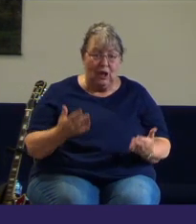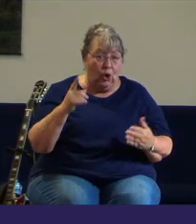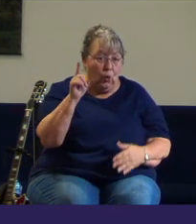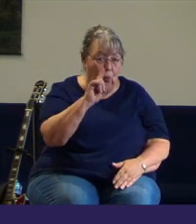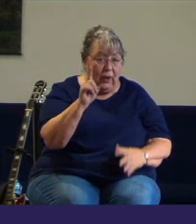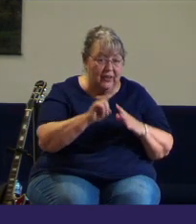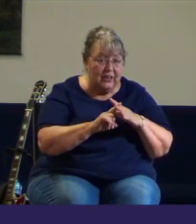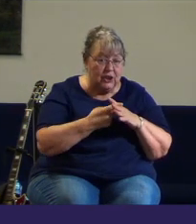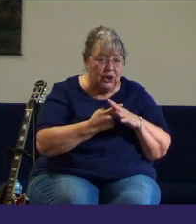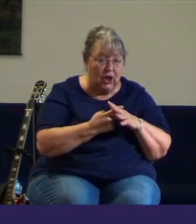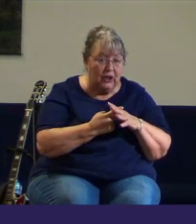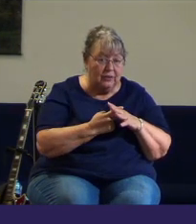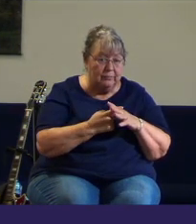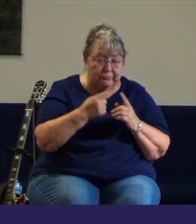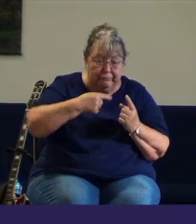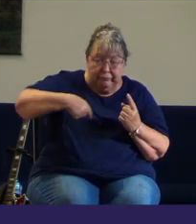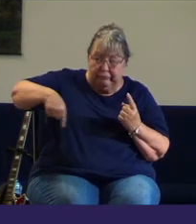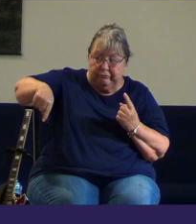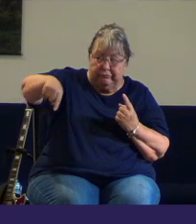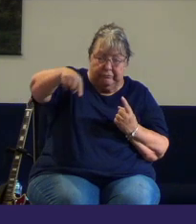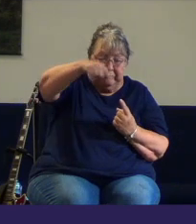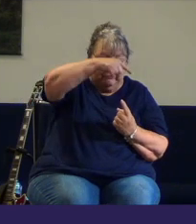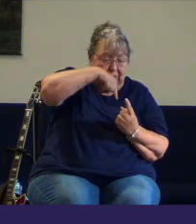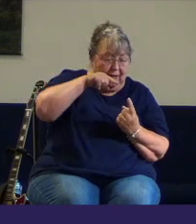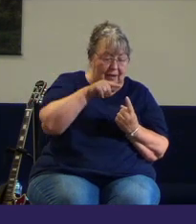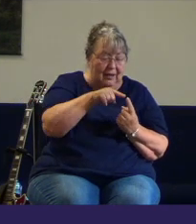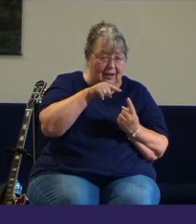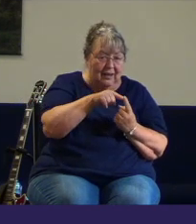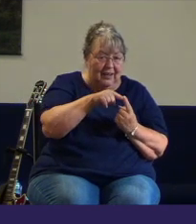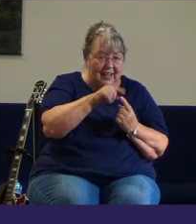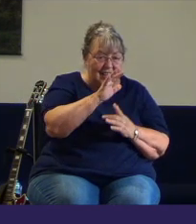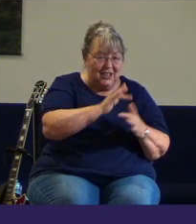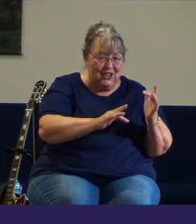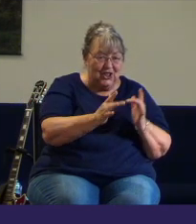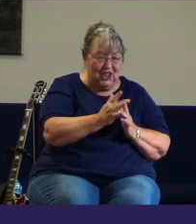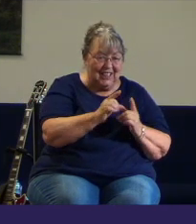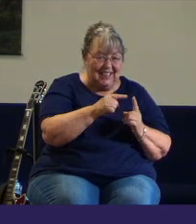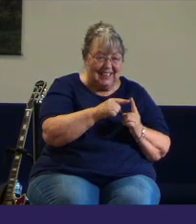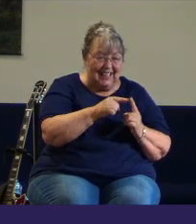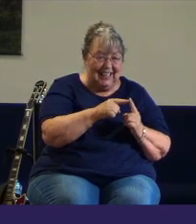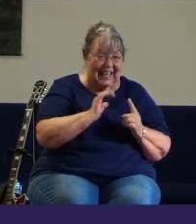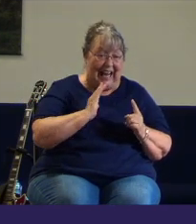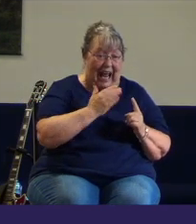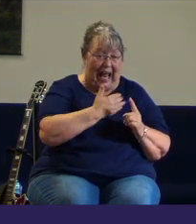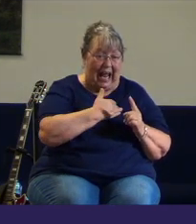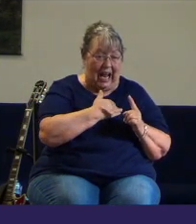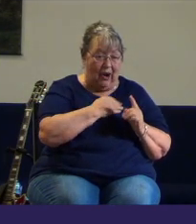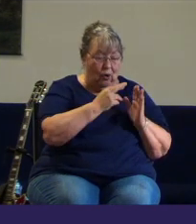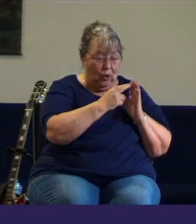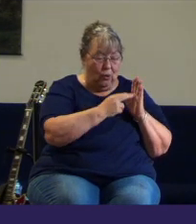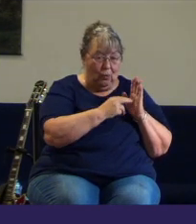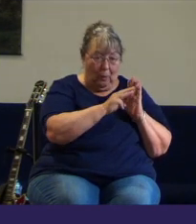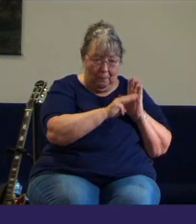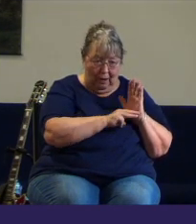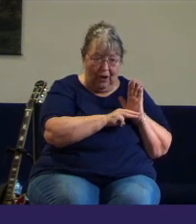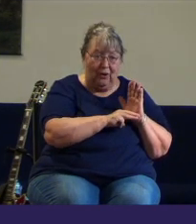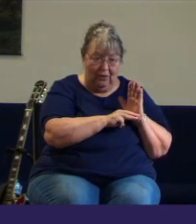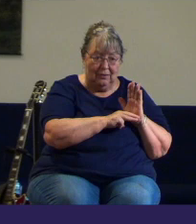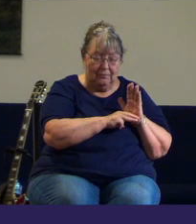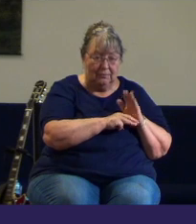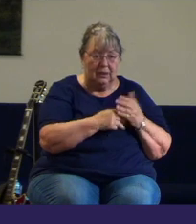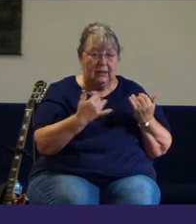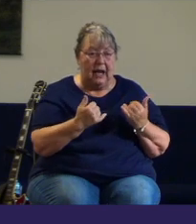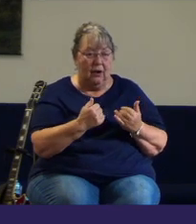Jesus, okay? He's the role model, amen? He's the one we want to follow. So let's talk about that today. So let's look at this verse